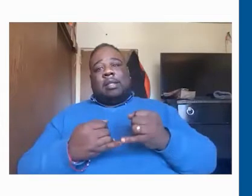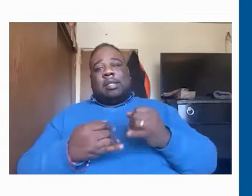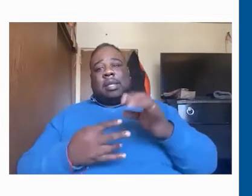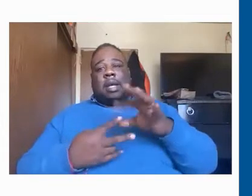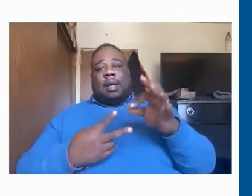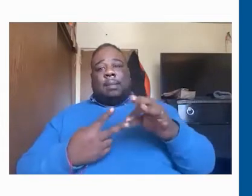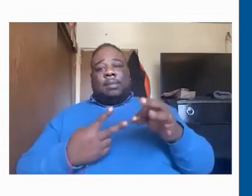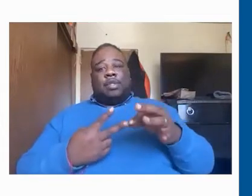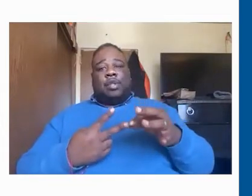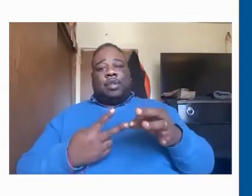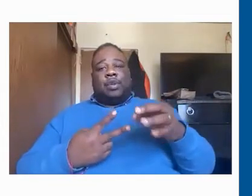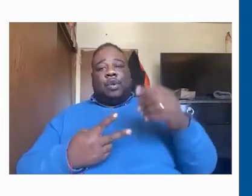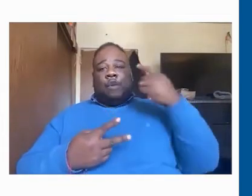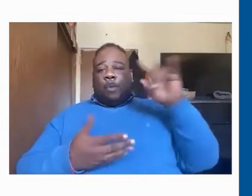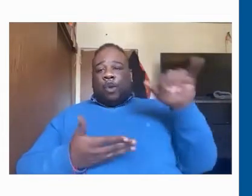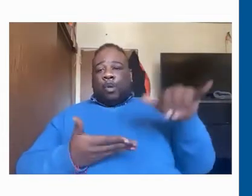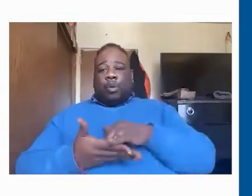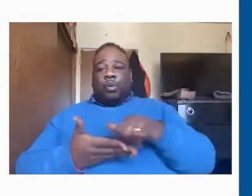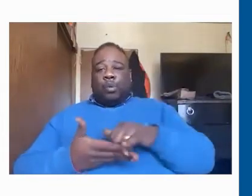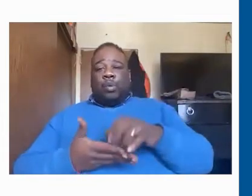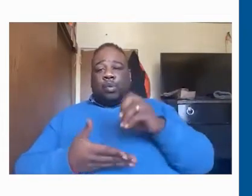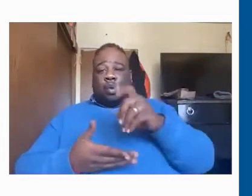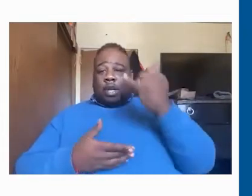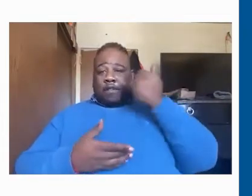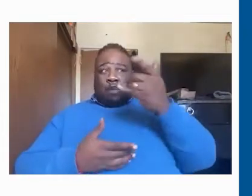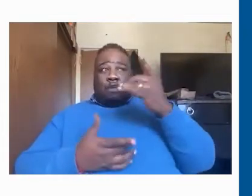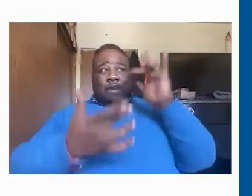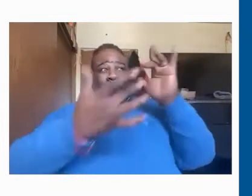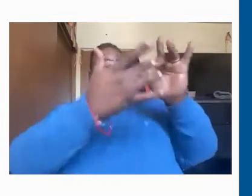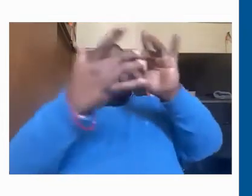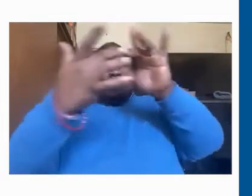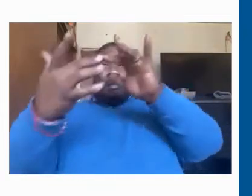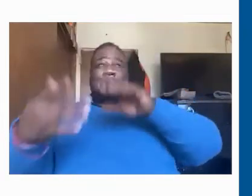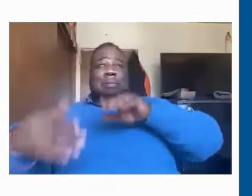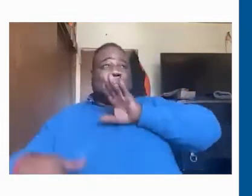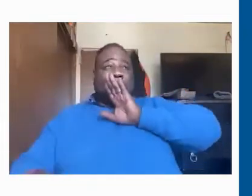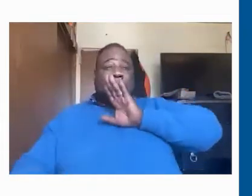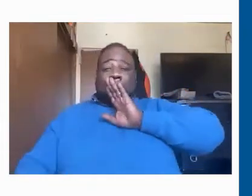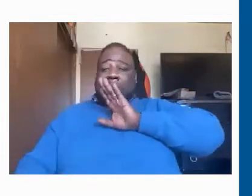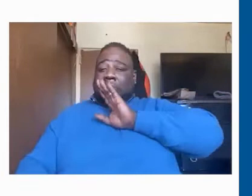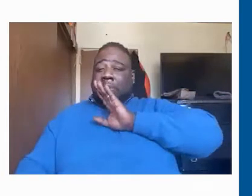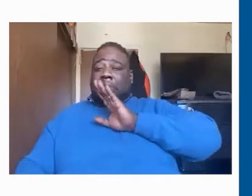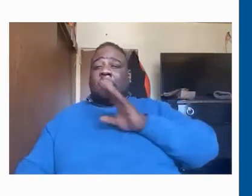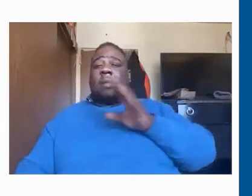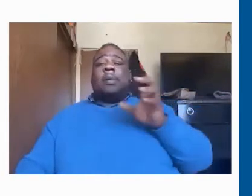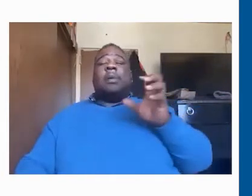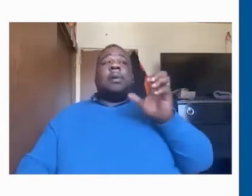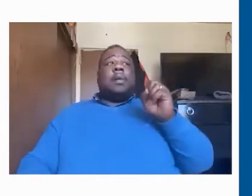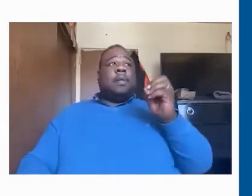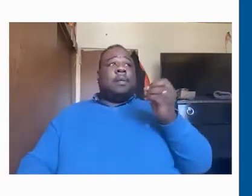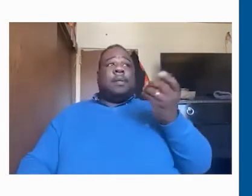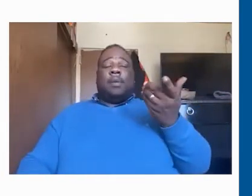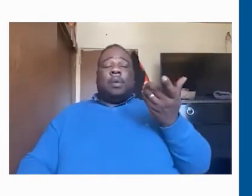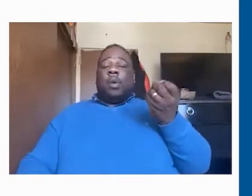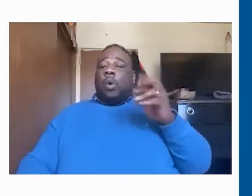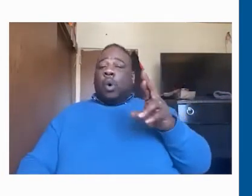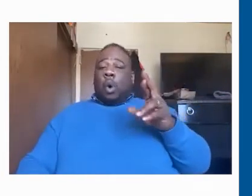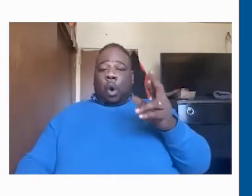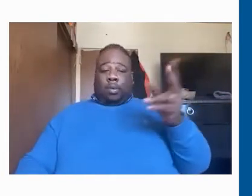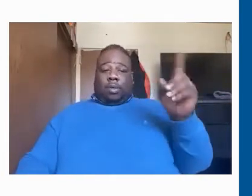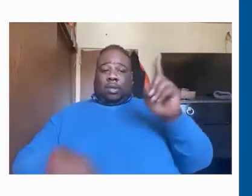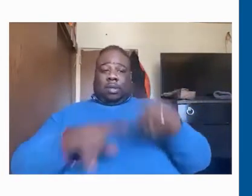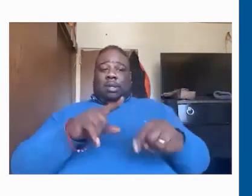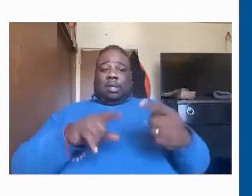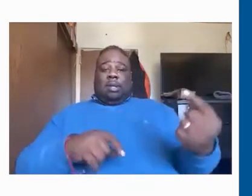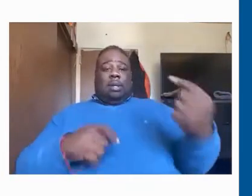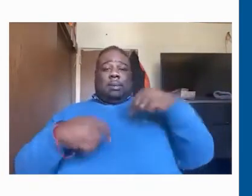your support network, they can't assist you for some reason. Obviously during an emergency, they're just not around or they're not able to get to you. And, there's